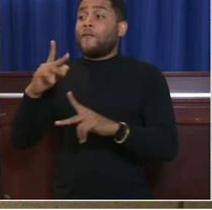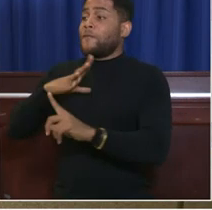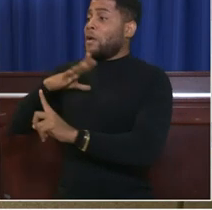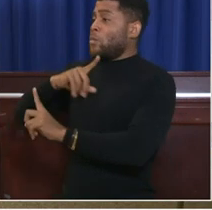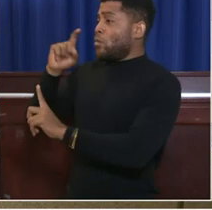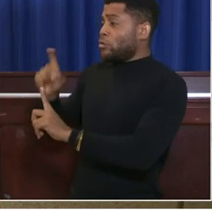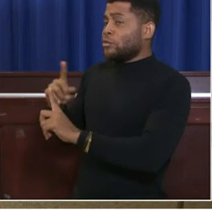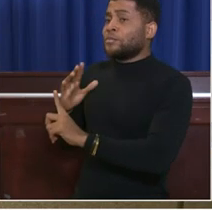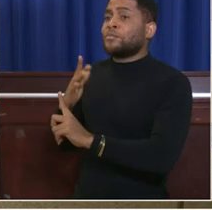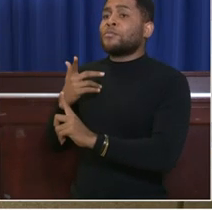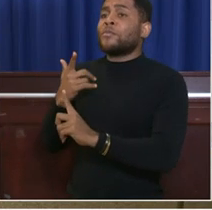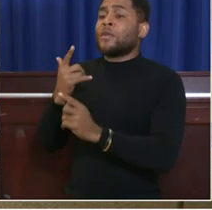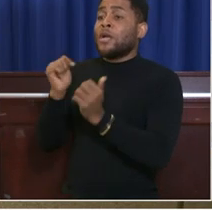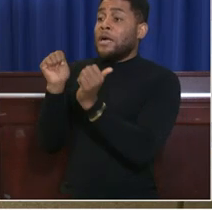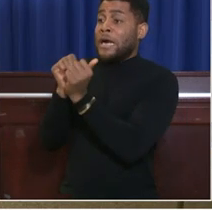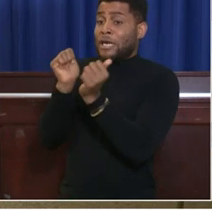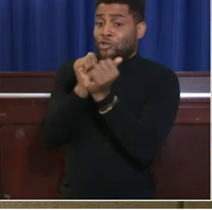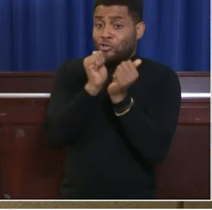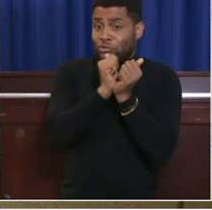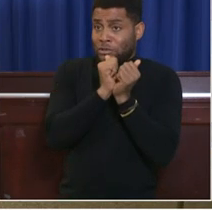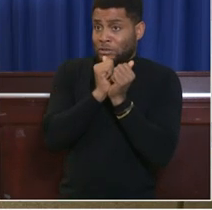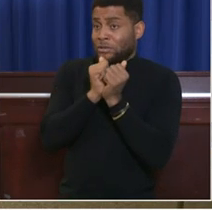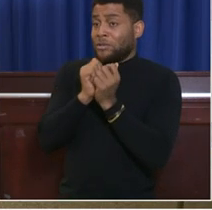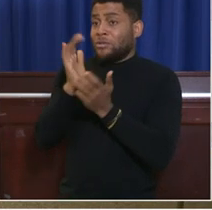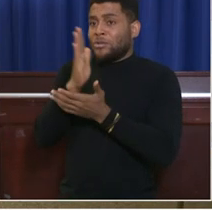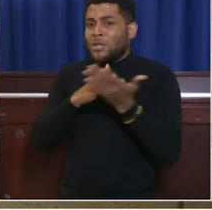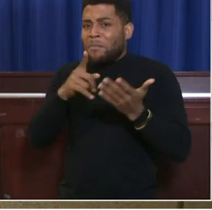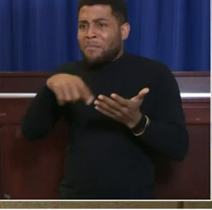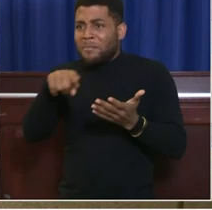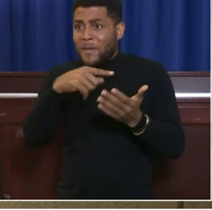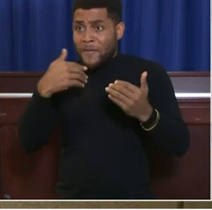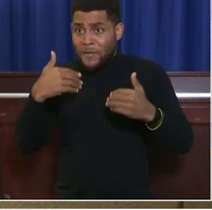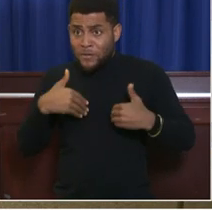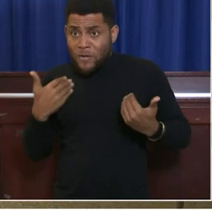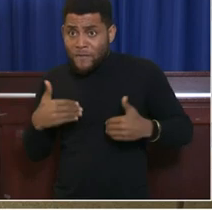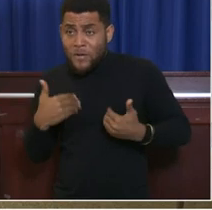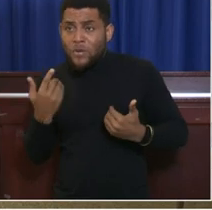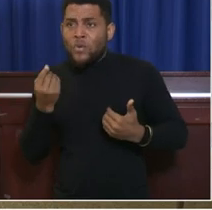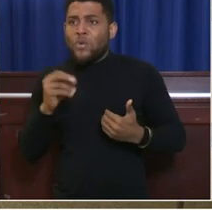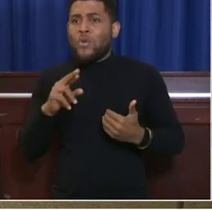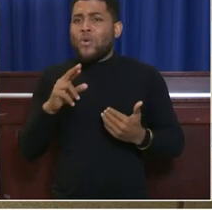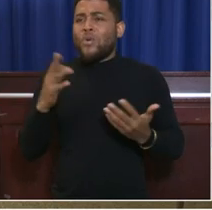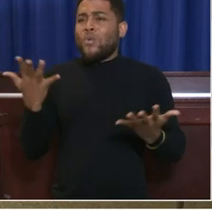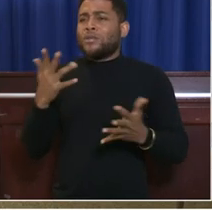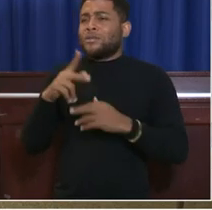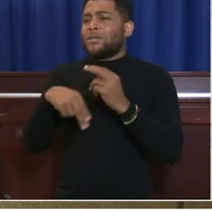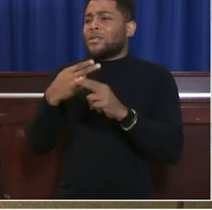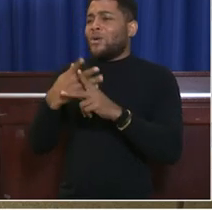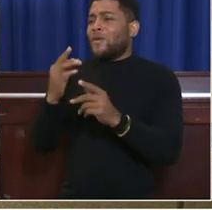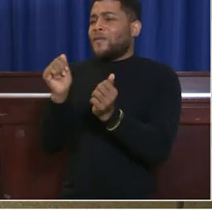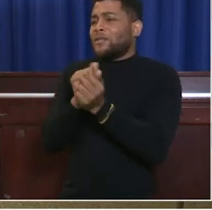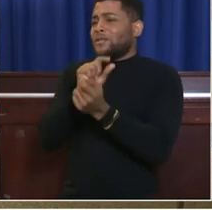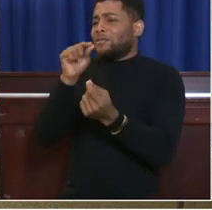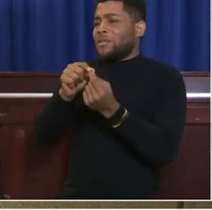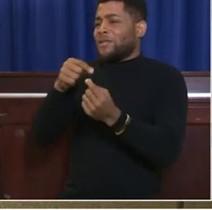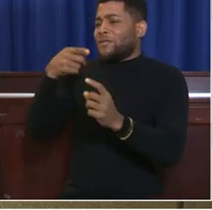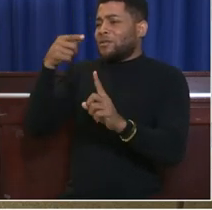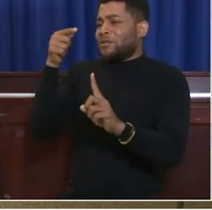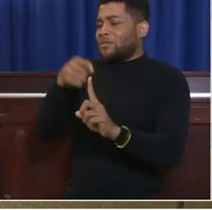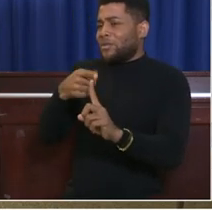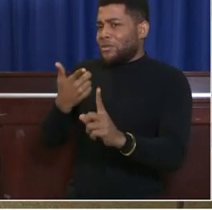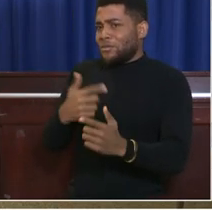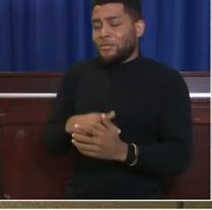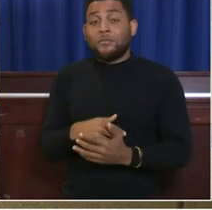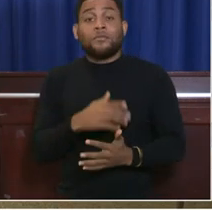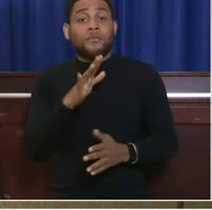then can we talk about some of the crimes that these arrests were linked to? Well, as I mentioned, there were a range of crimes that relate